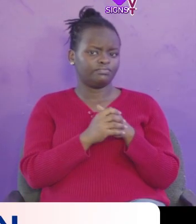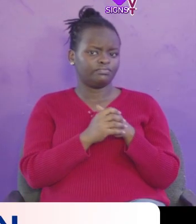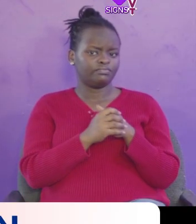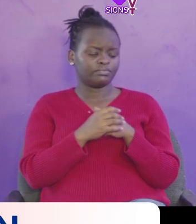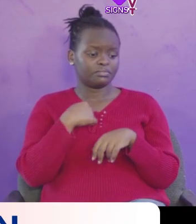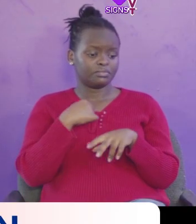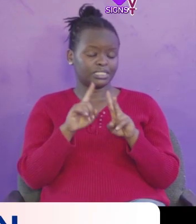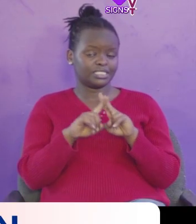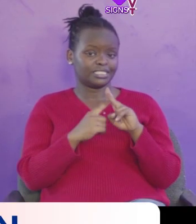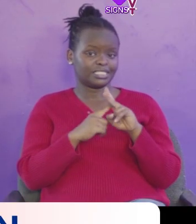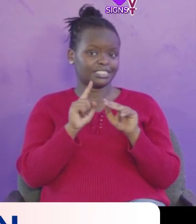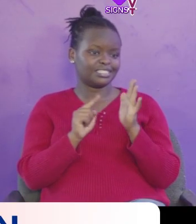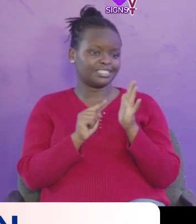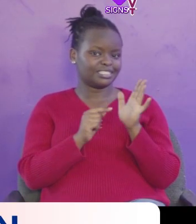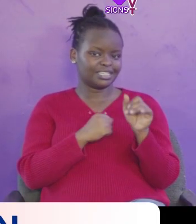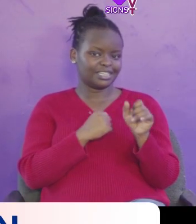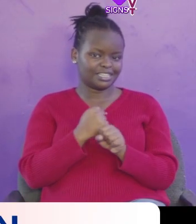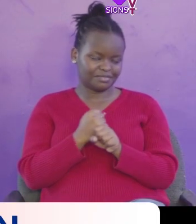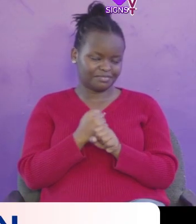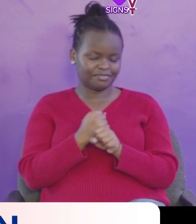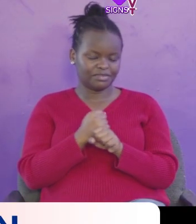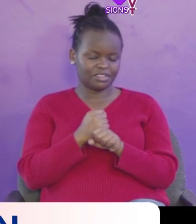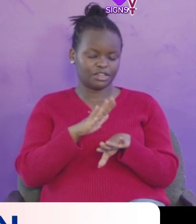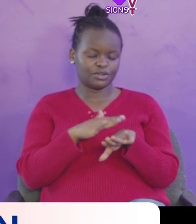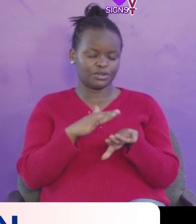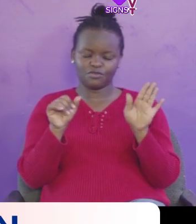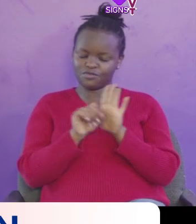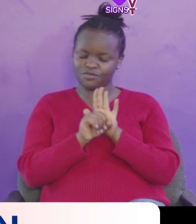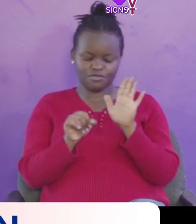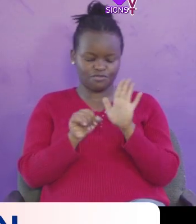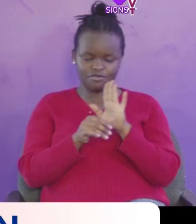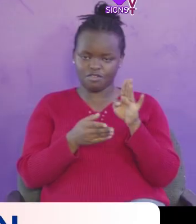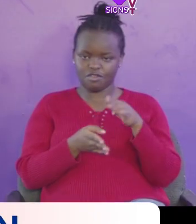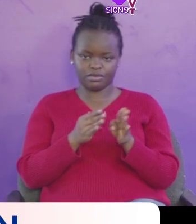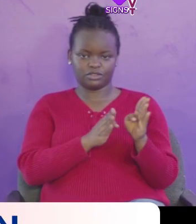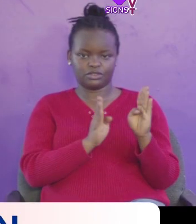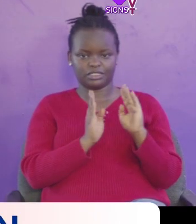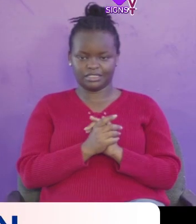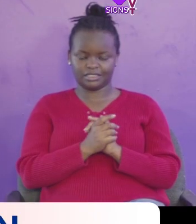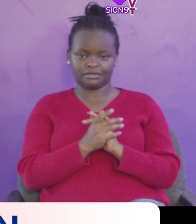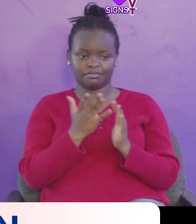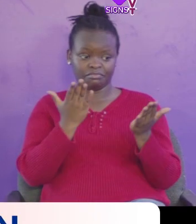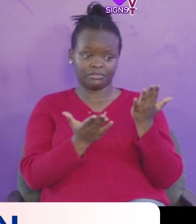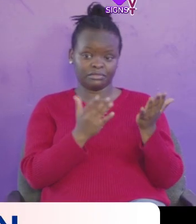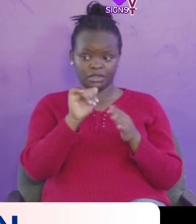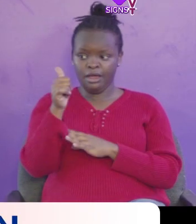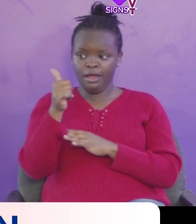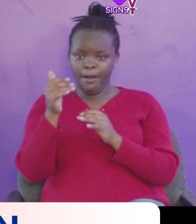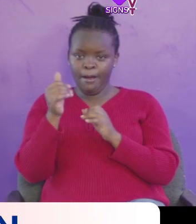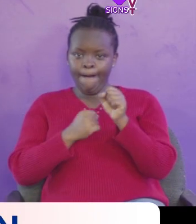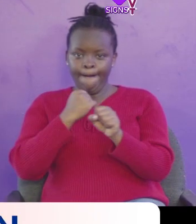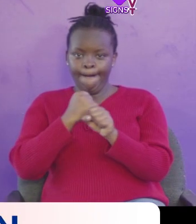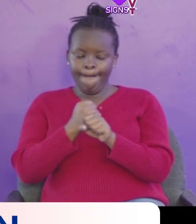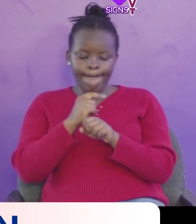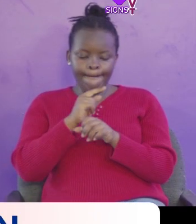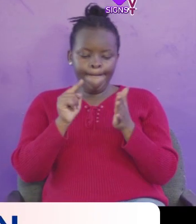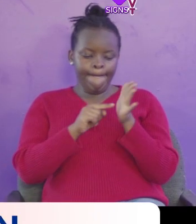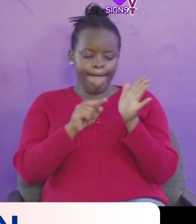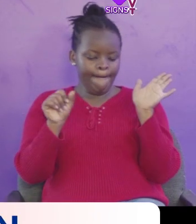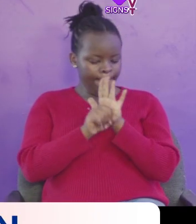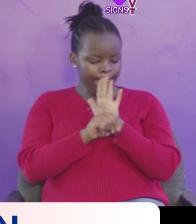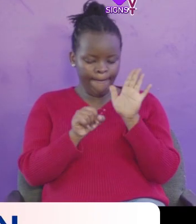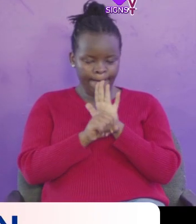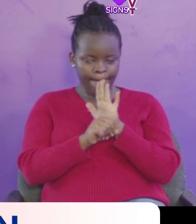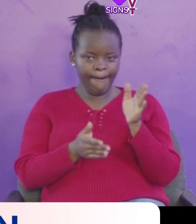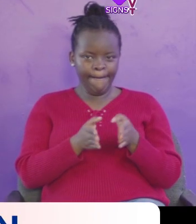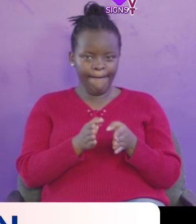Nimeanza hii mwaka nikiona ni mwaka full of opportunities. Okay. Compared to other years, hii ni mwaka full of opportunities. Alafu